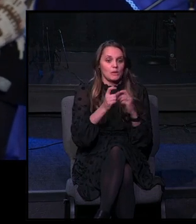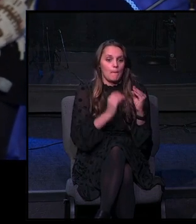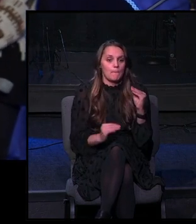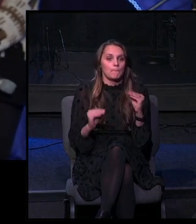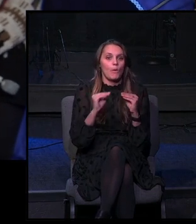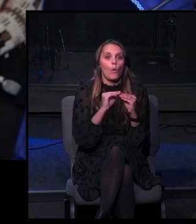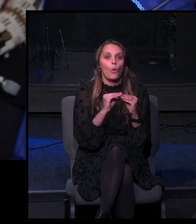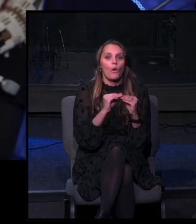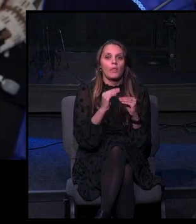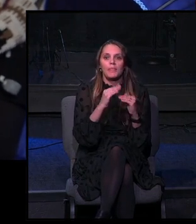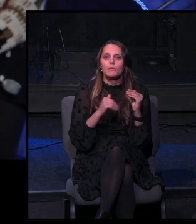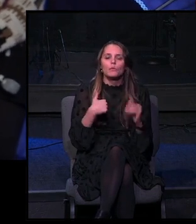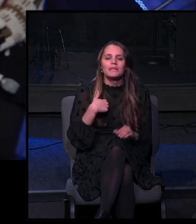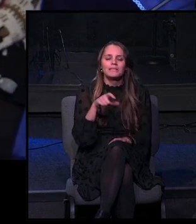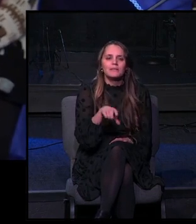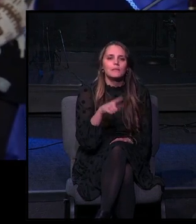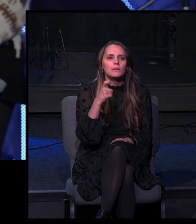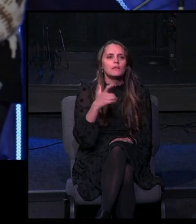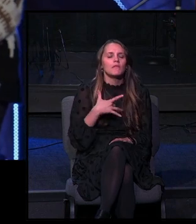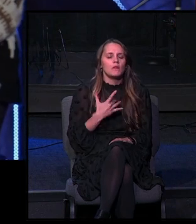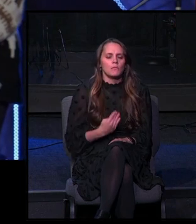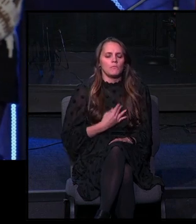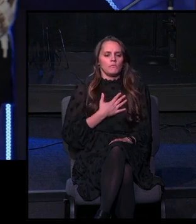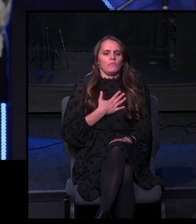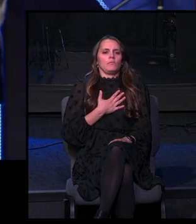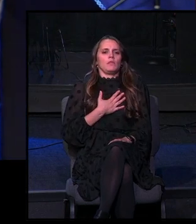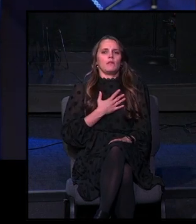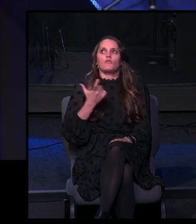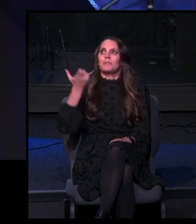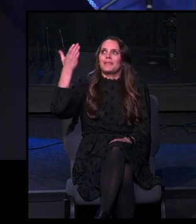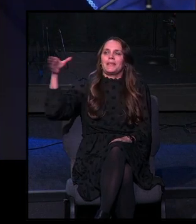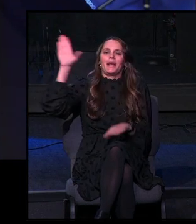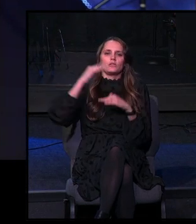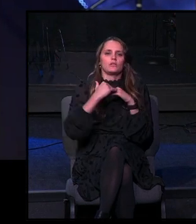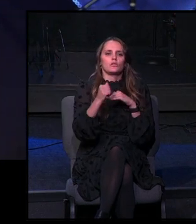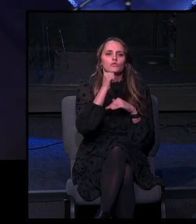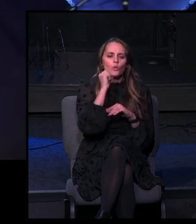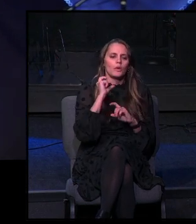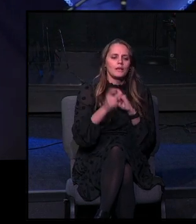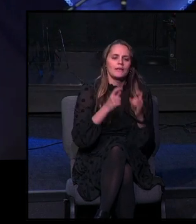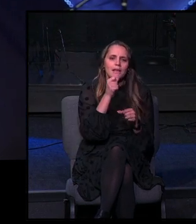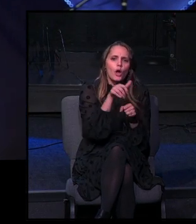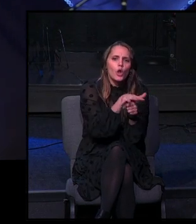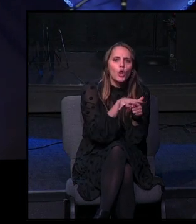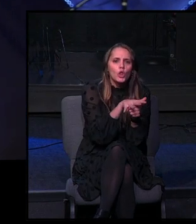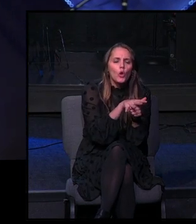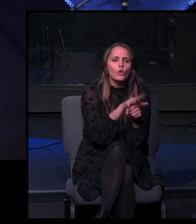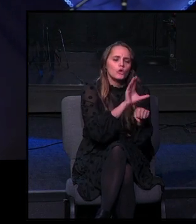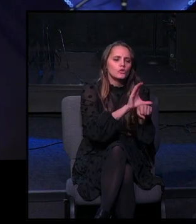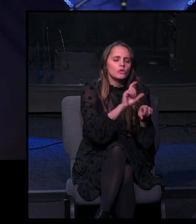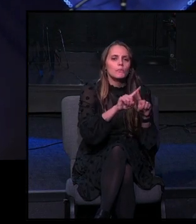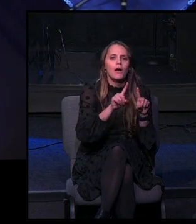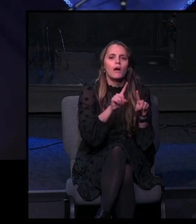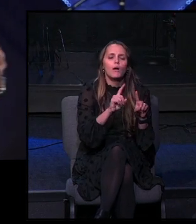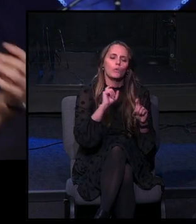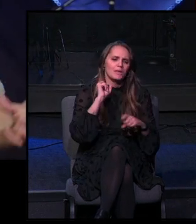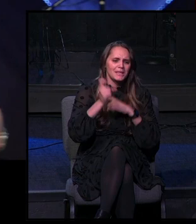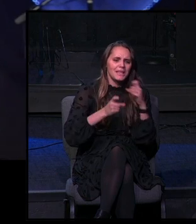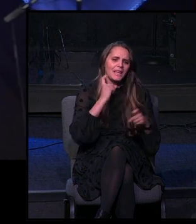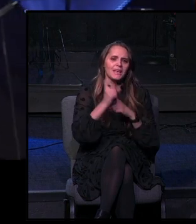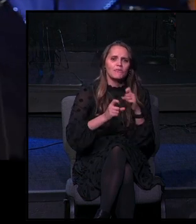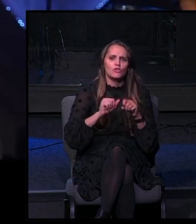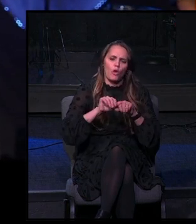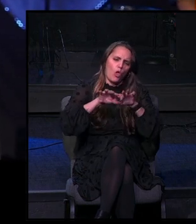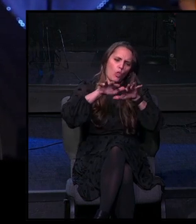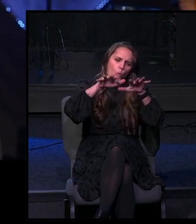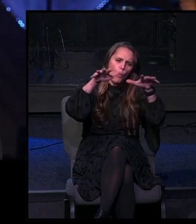moved by the cause that God has called us to, that we give not just to the local church, but we give to missions organizations all over the world. We give to